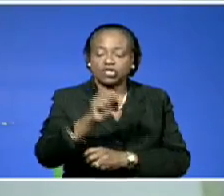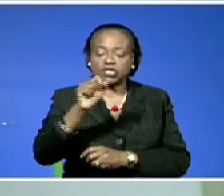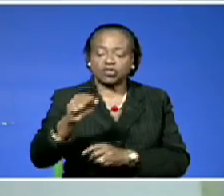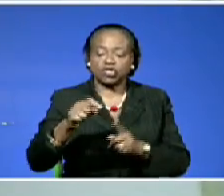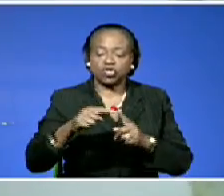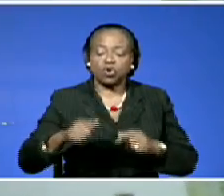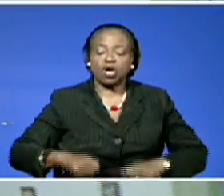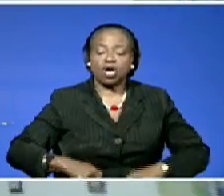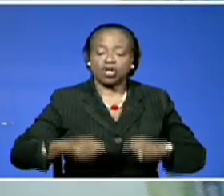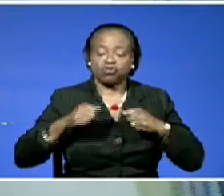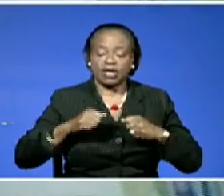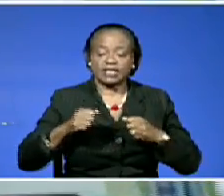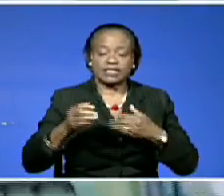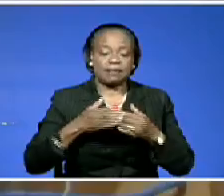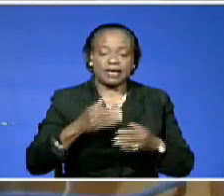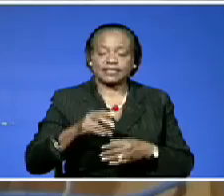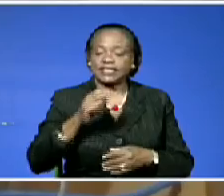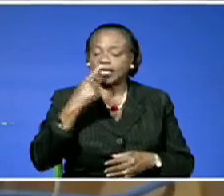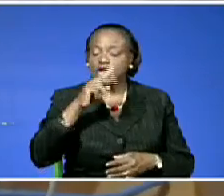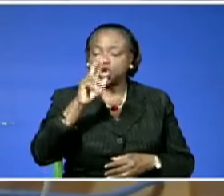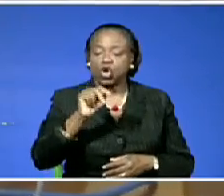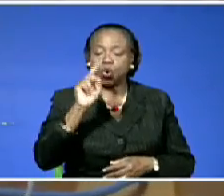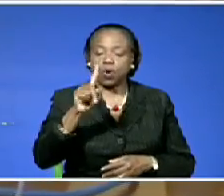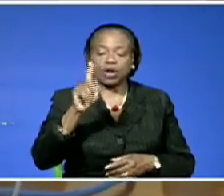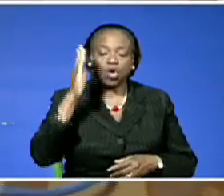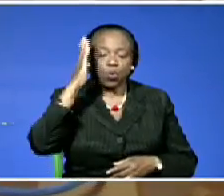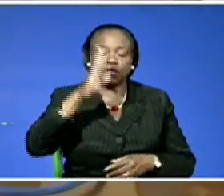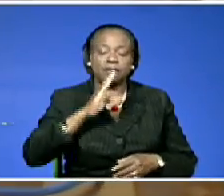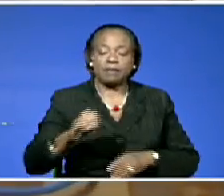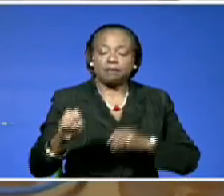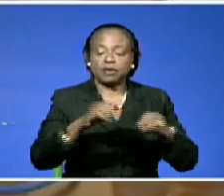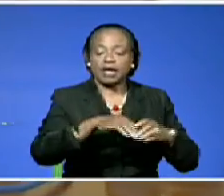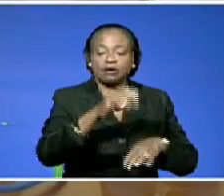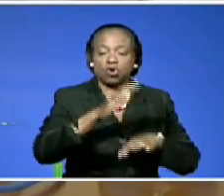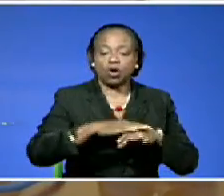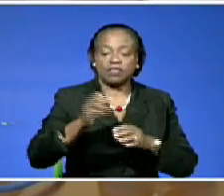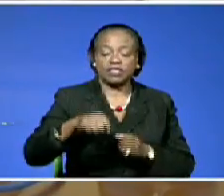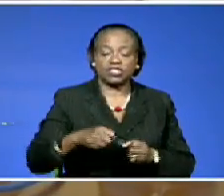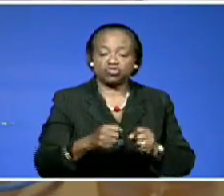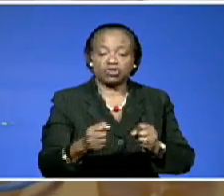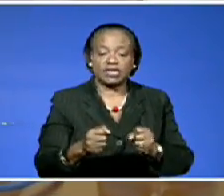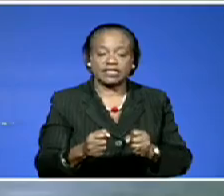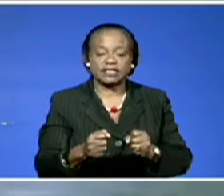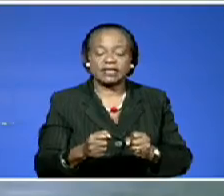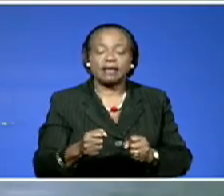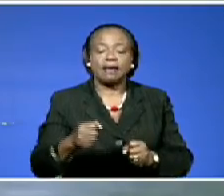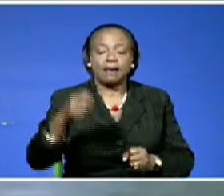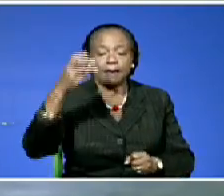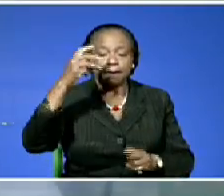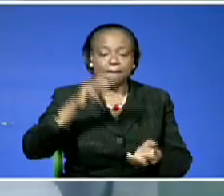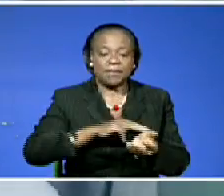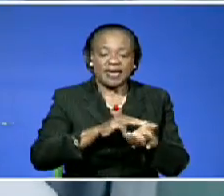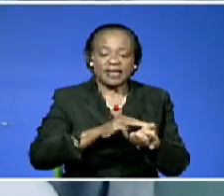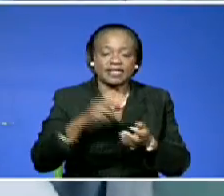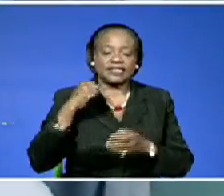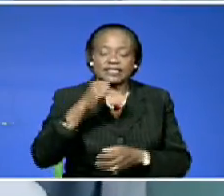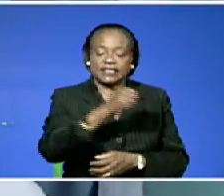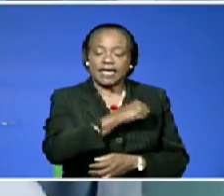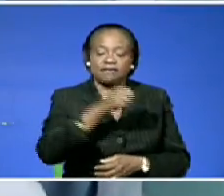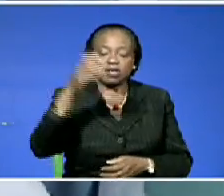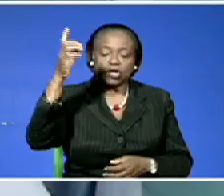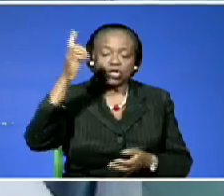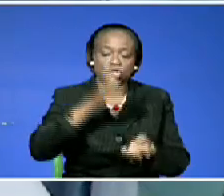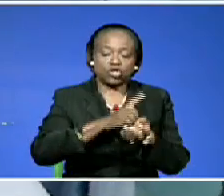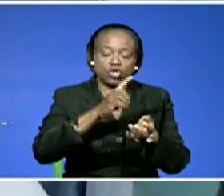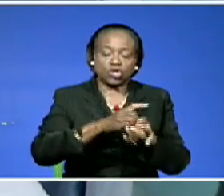will be put out on the streets. Meanwhile, Medical Chief of Staff Dr. Carolyn Burnett-Garraway said a system has been implemented to